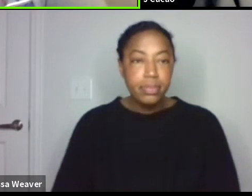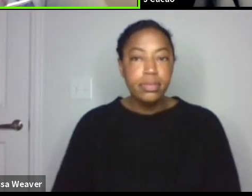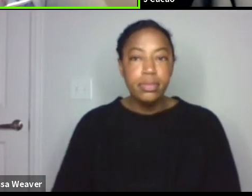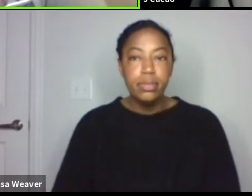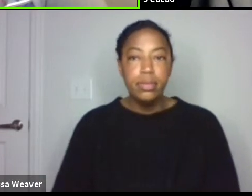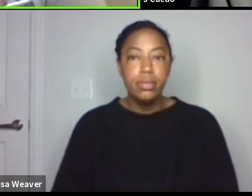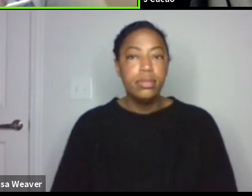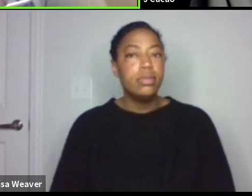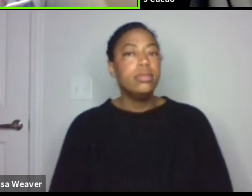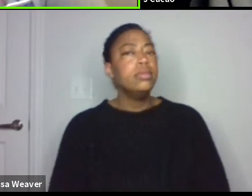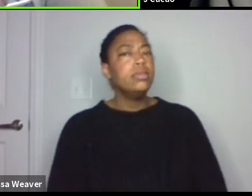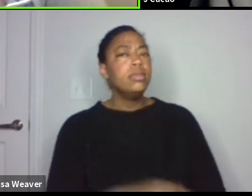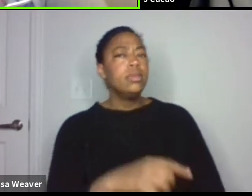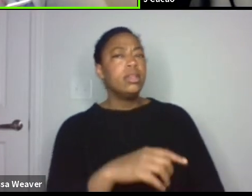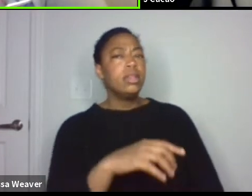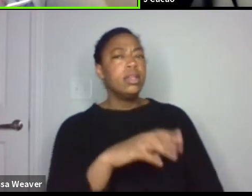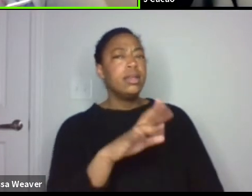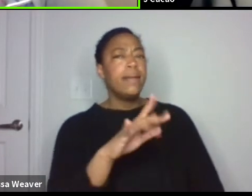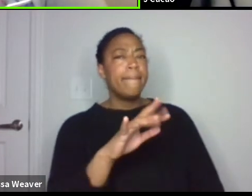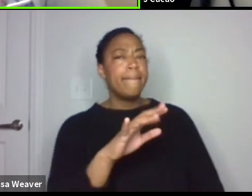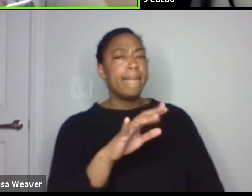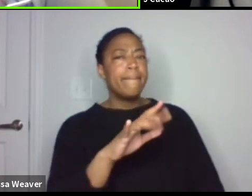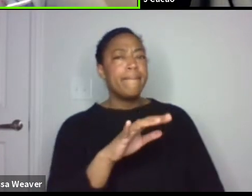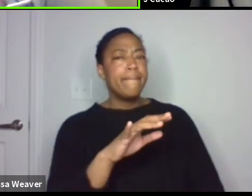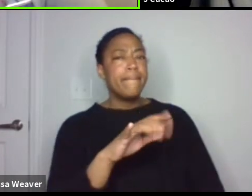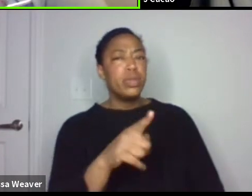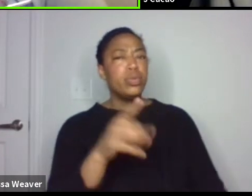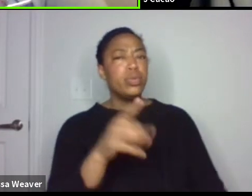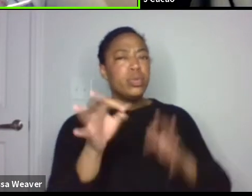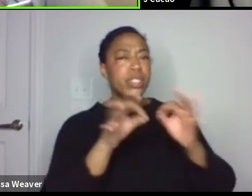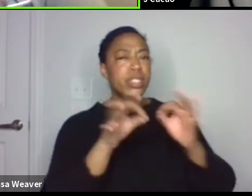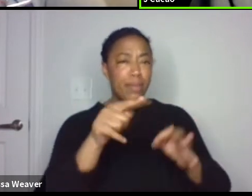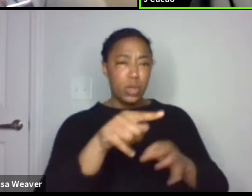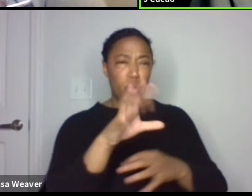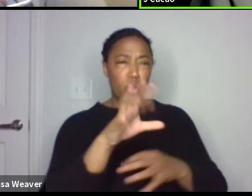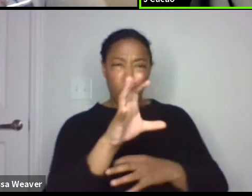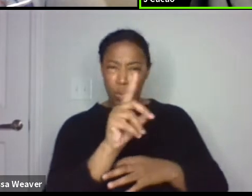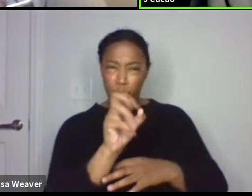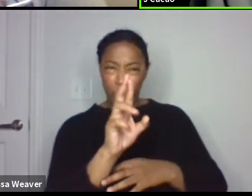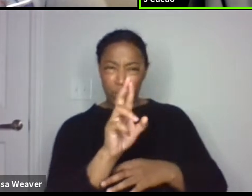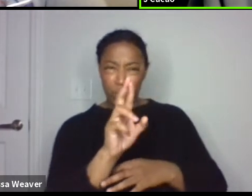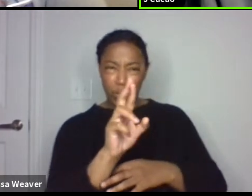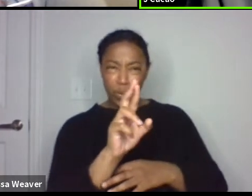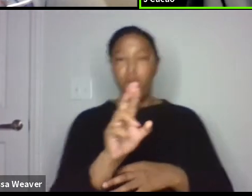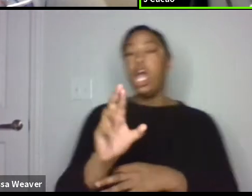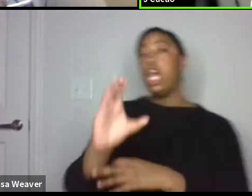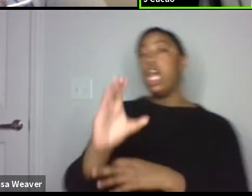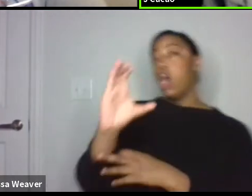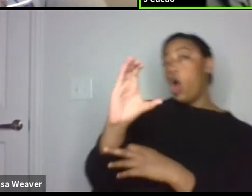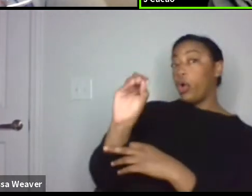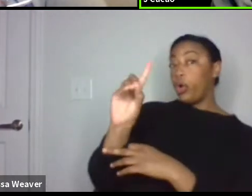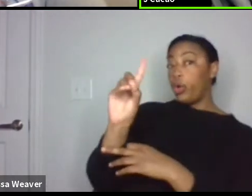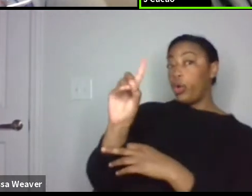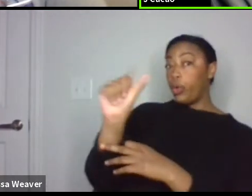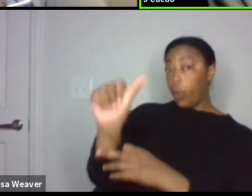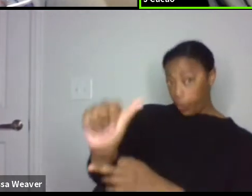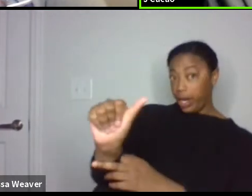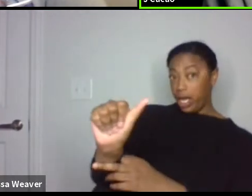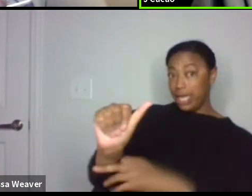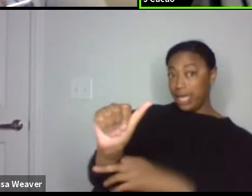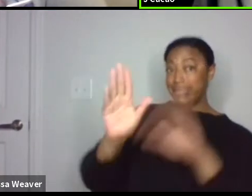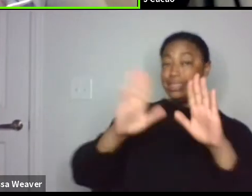is it like how you were saying, you said you're a coder? A coda, CODA, coda, child of a deaf